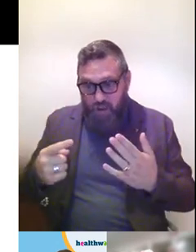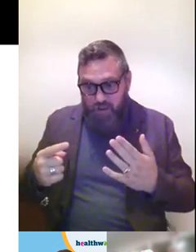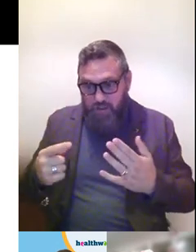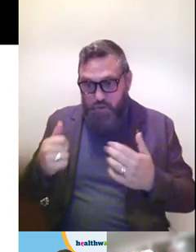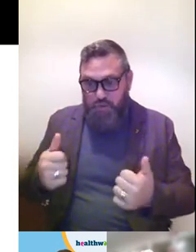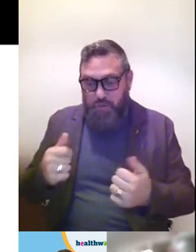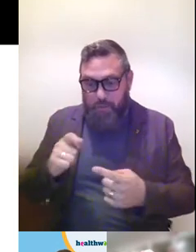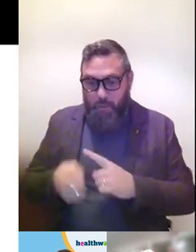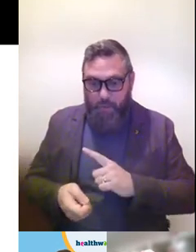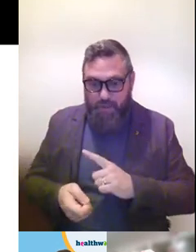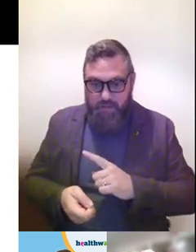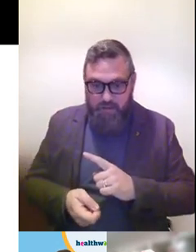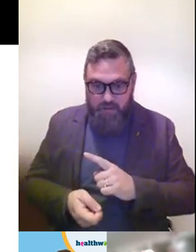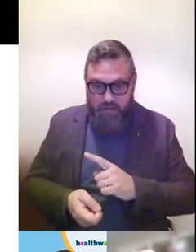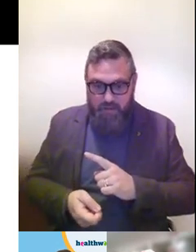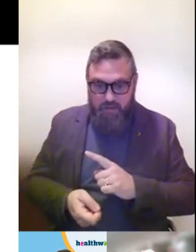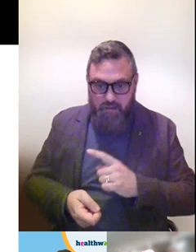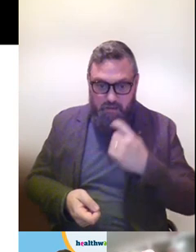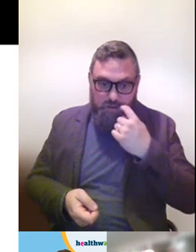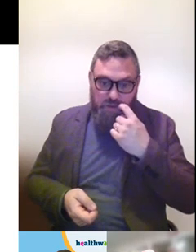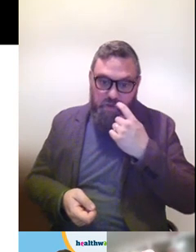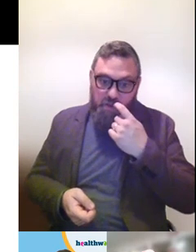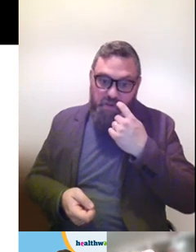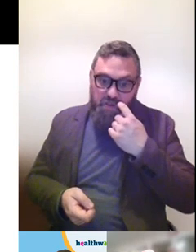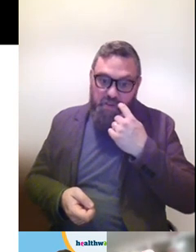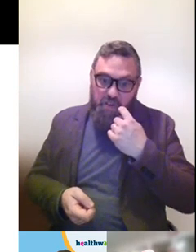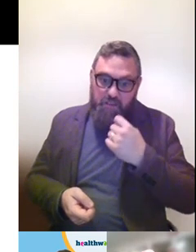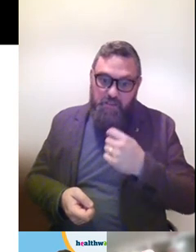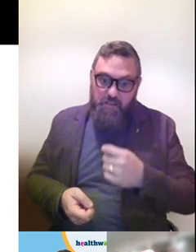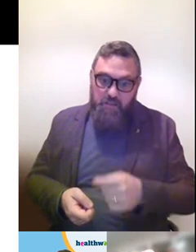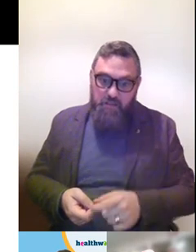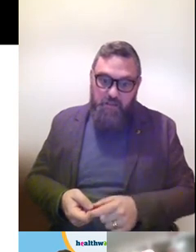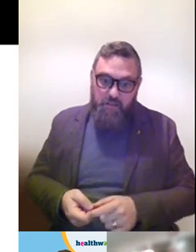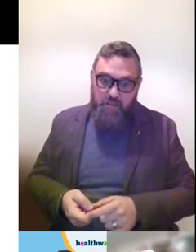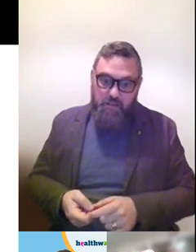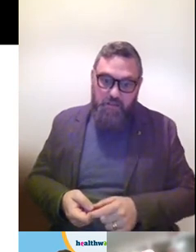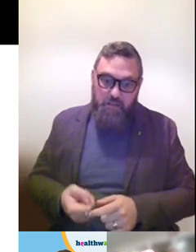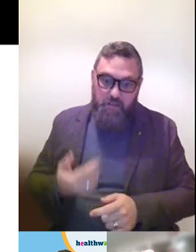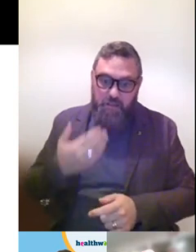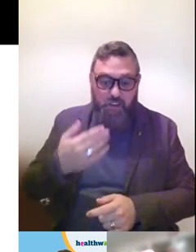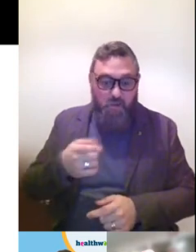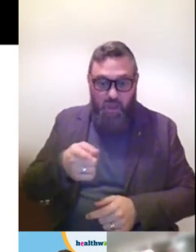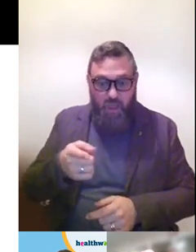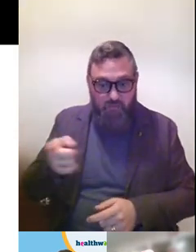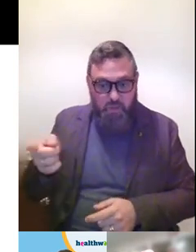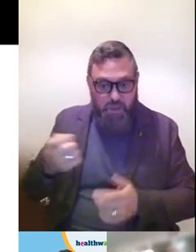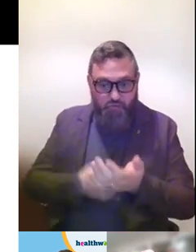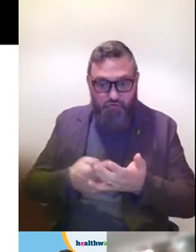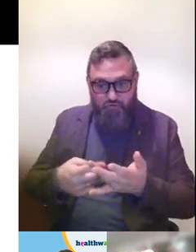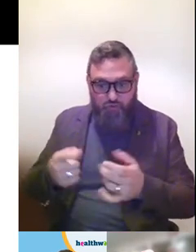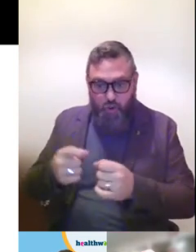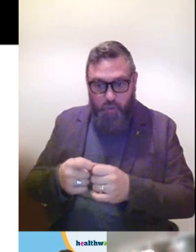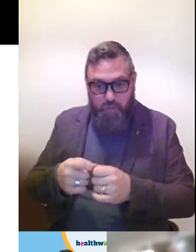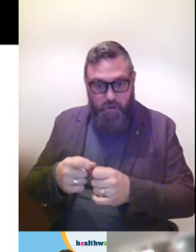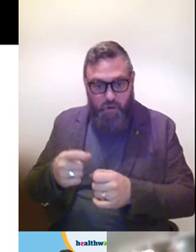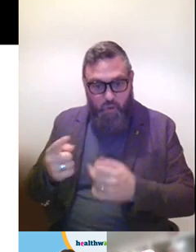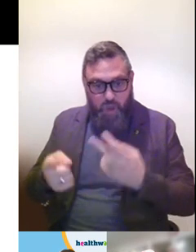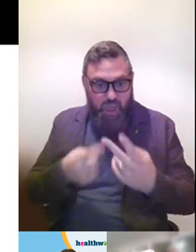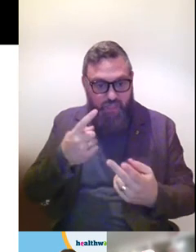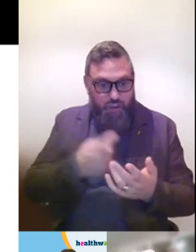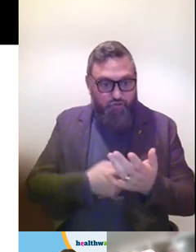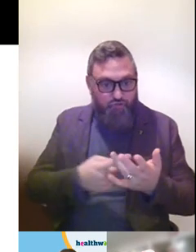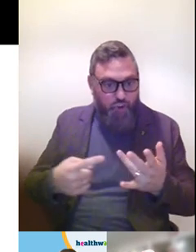points. And thank you for flagging a different stakeholder group. I don't know, maybe Rob or one of the two Robs will know